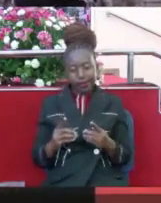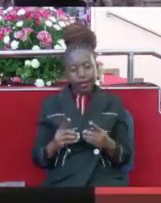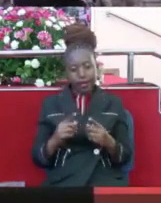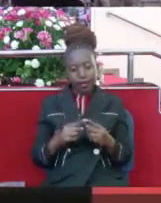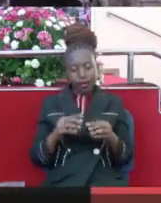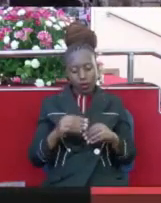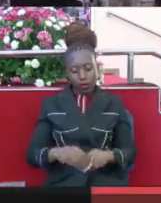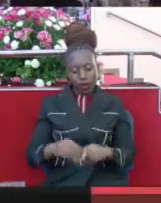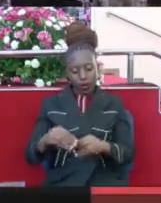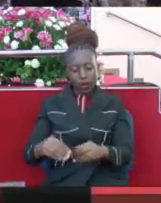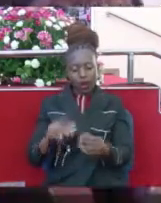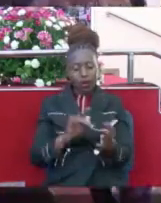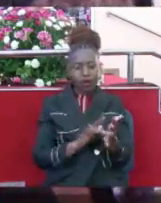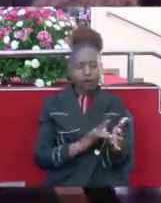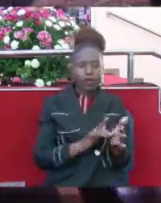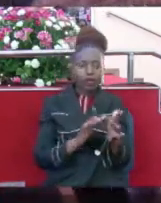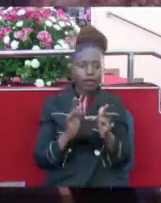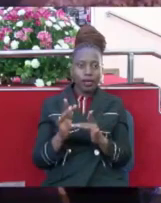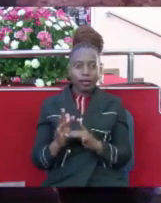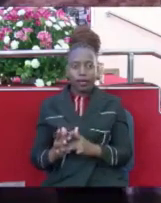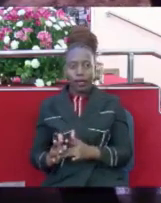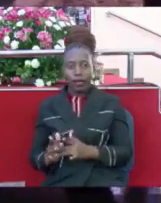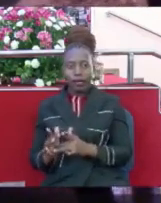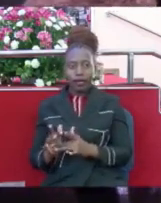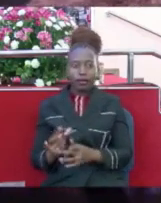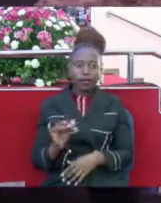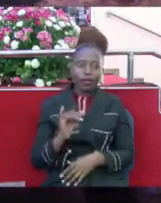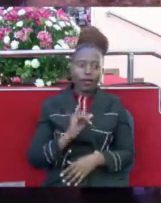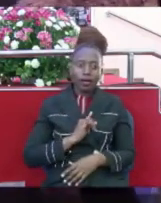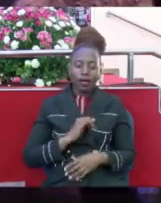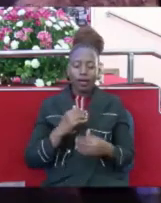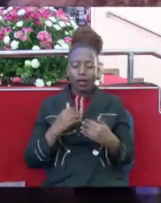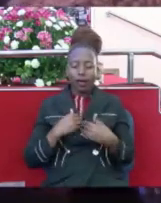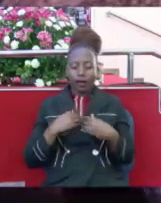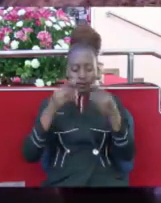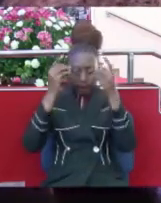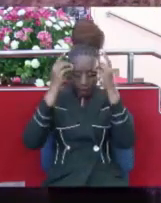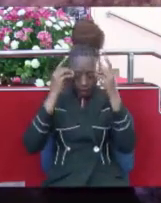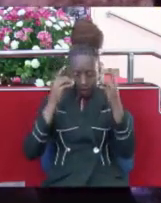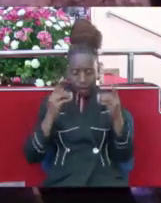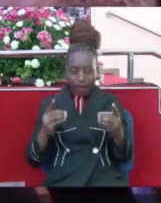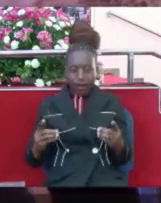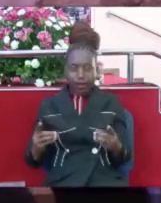decided to follow Jesus. I have